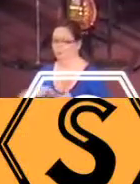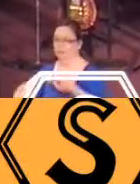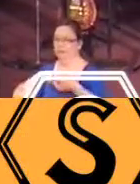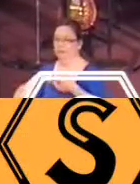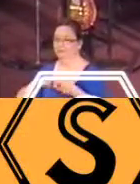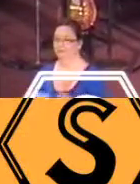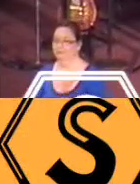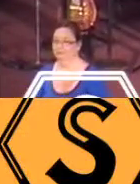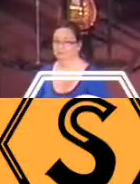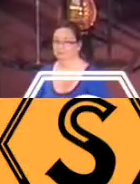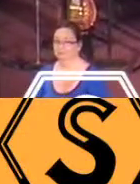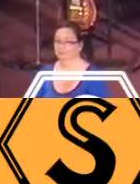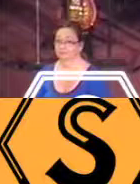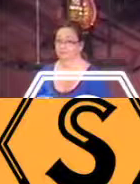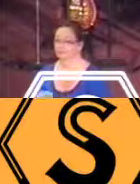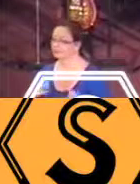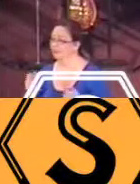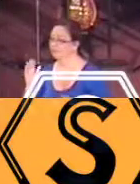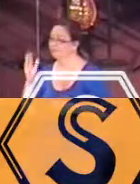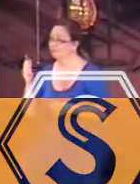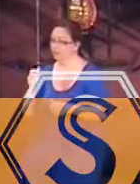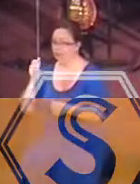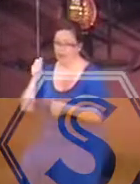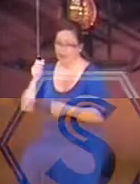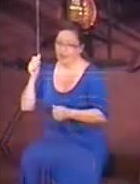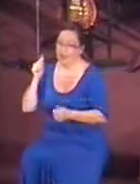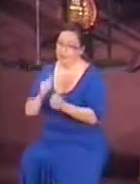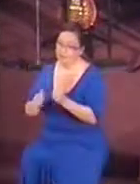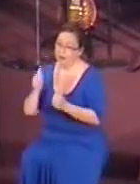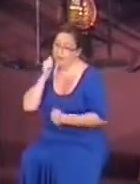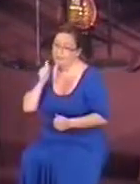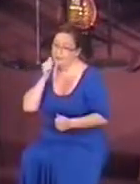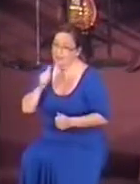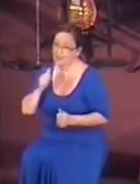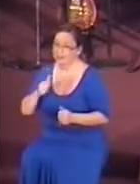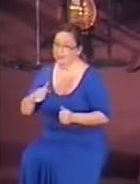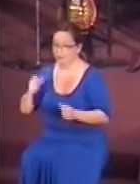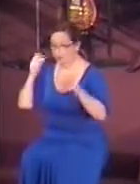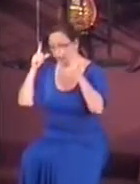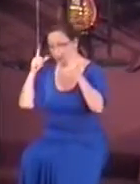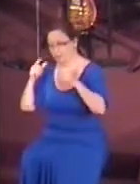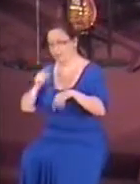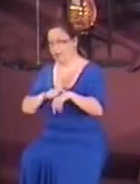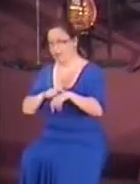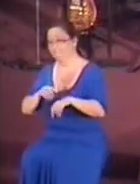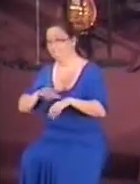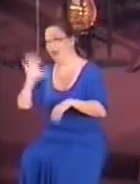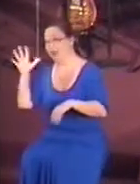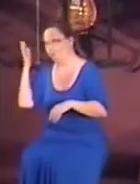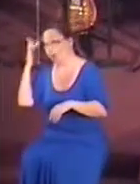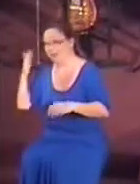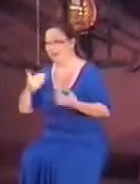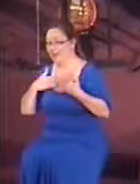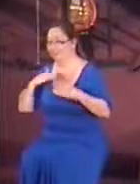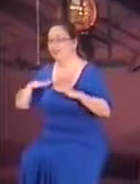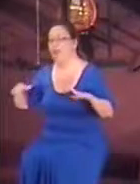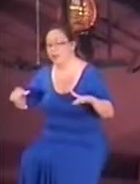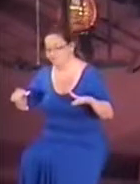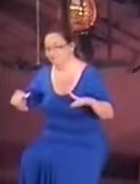a.m. in the morning every single day of our vacation because we have a child. And so that was really